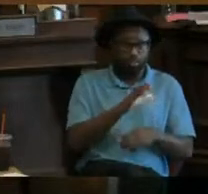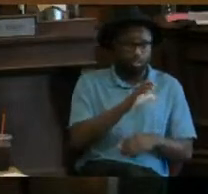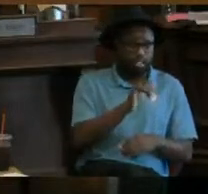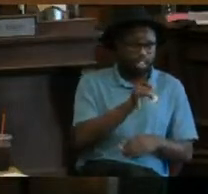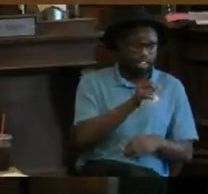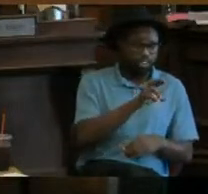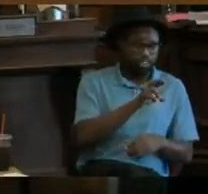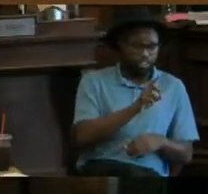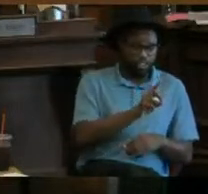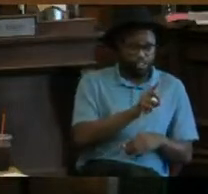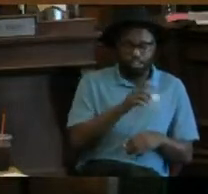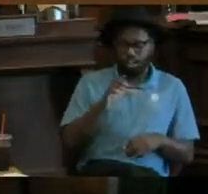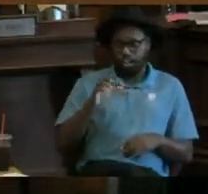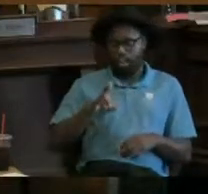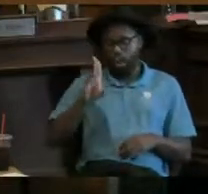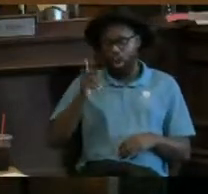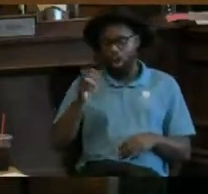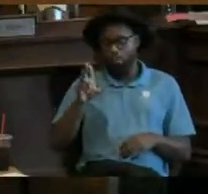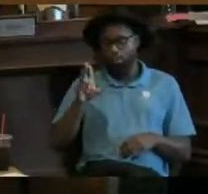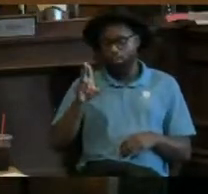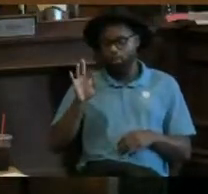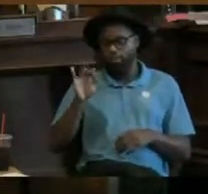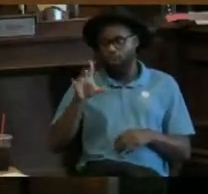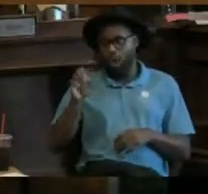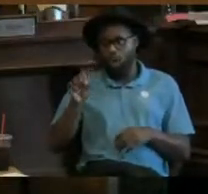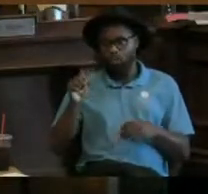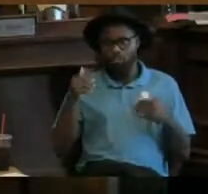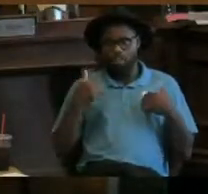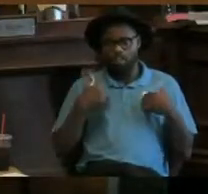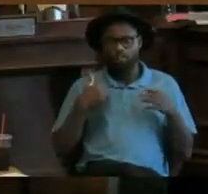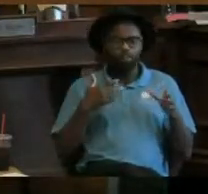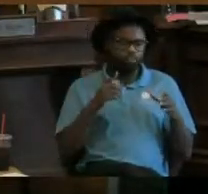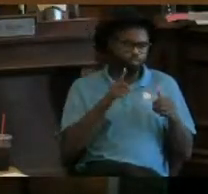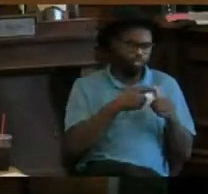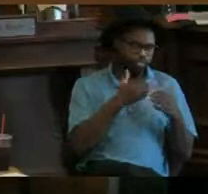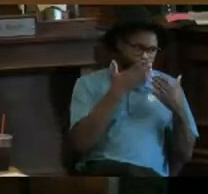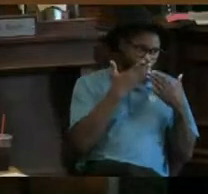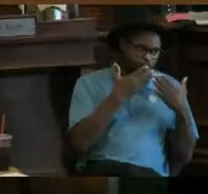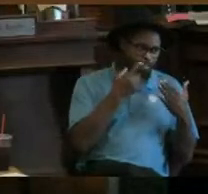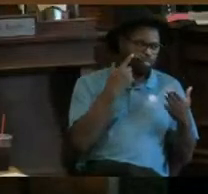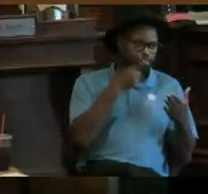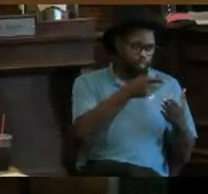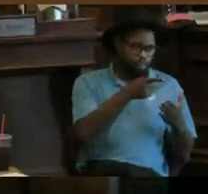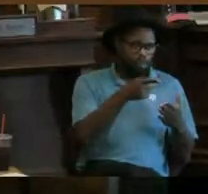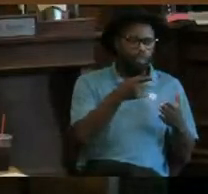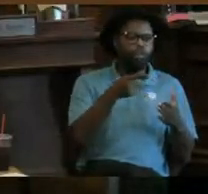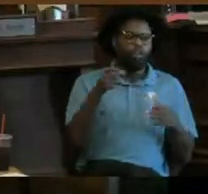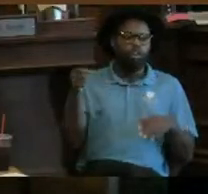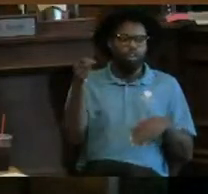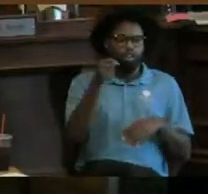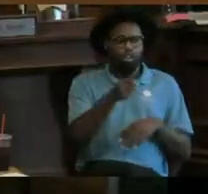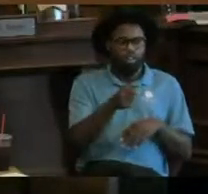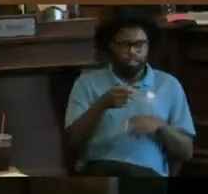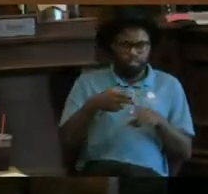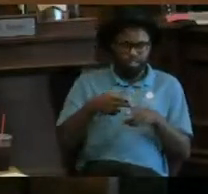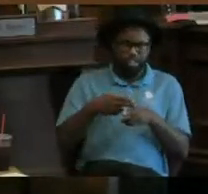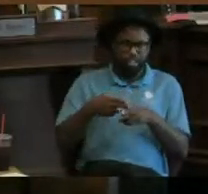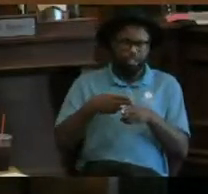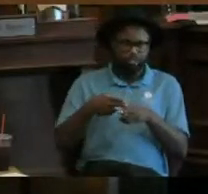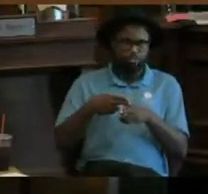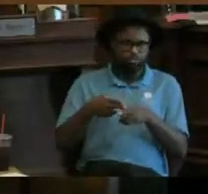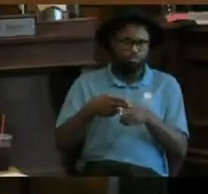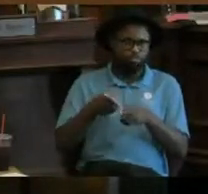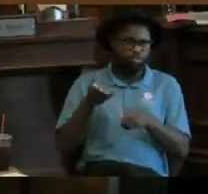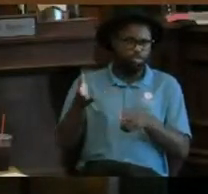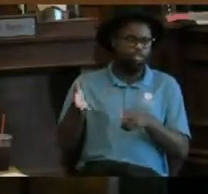Falls, we had, well, thank you, first of all, for DES placing the temporary crossings there. Is